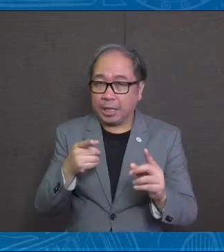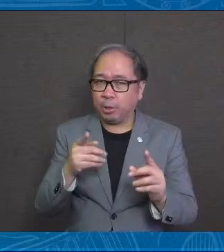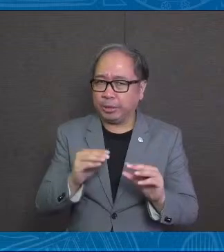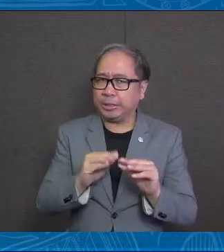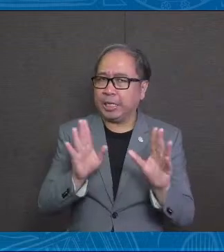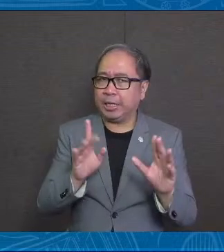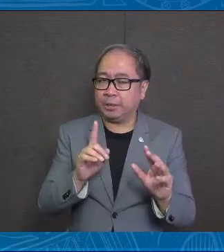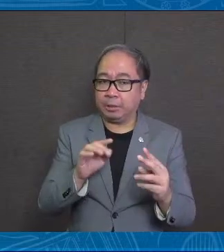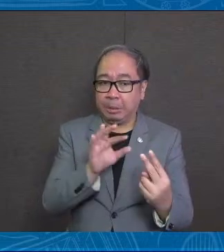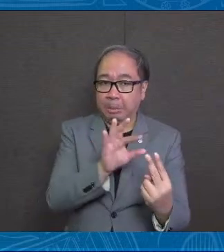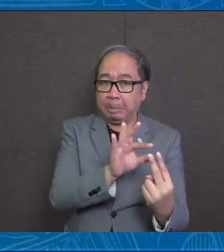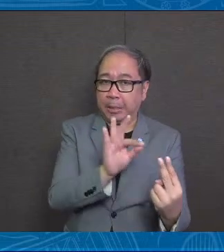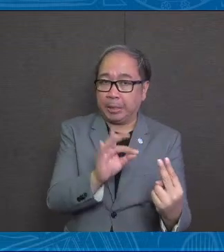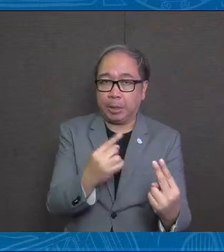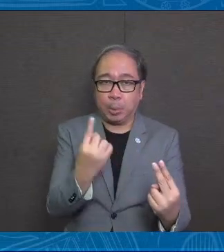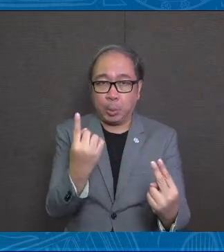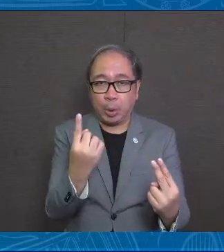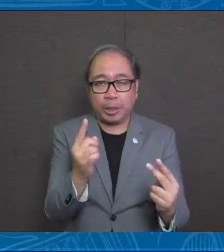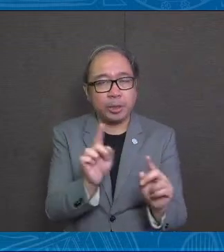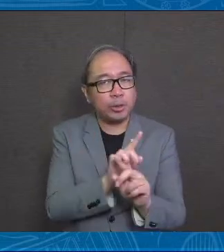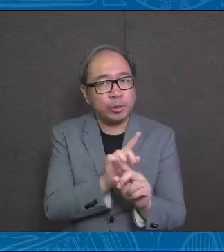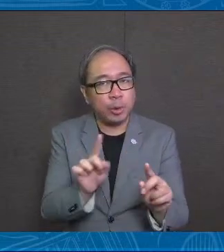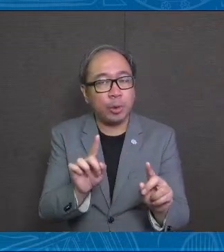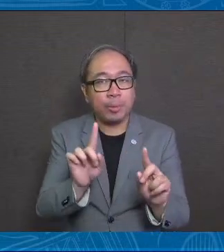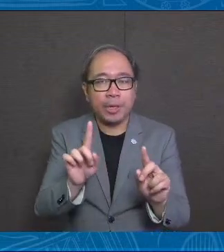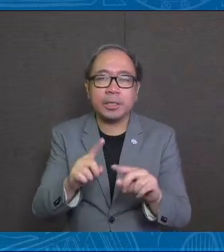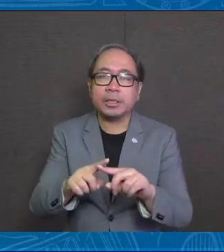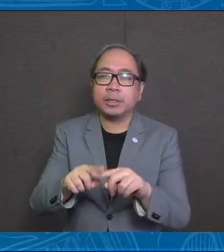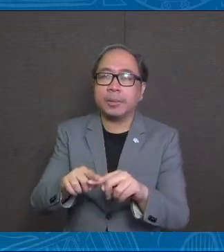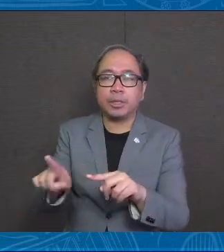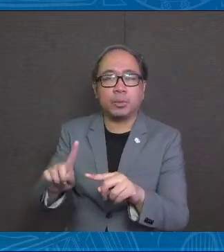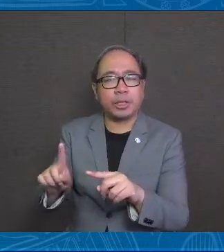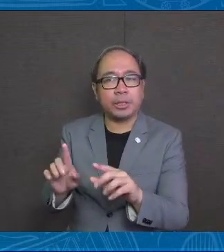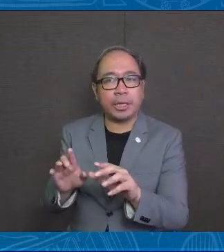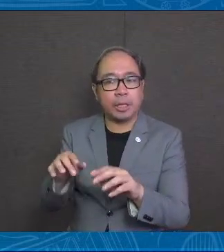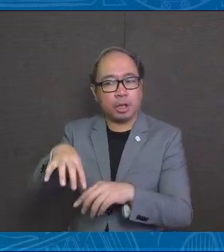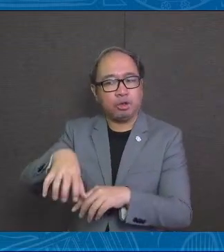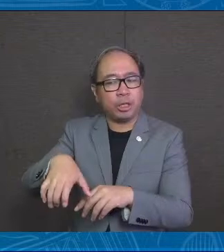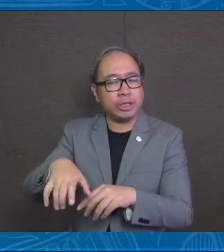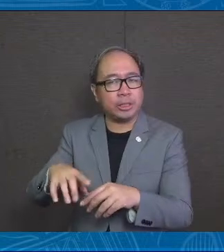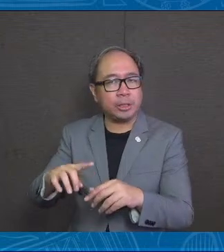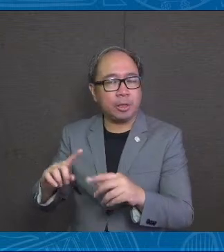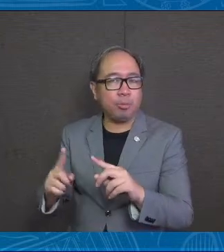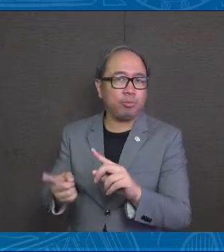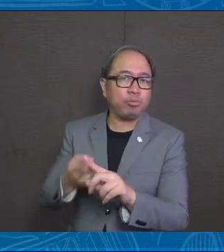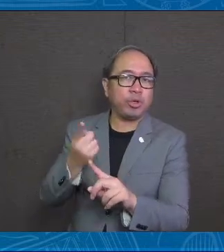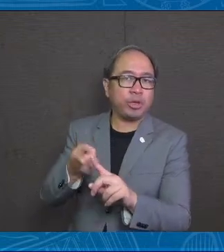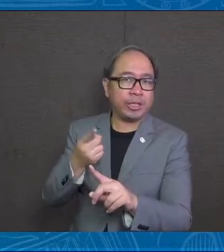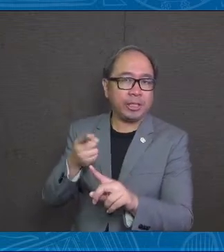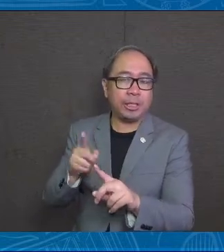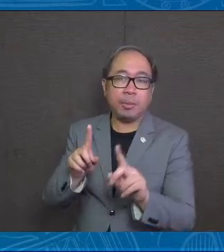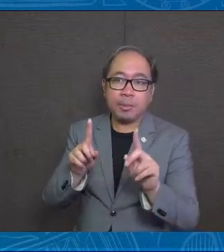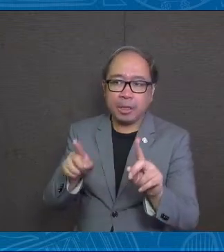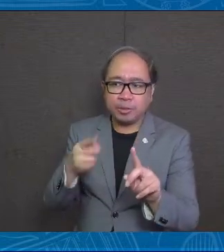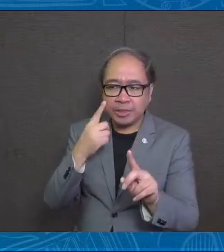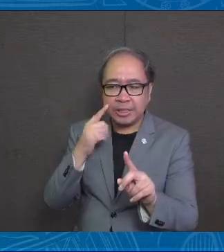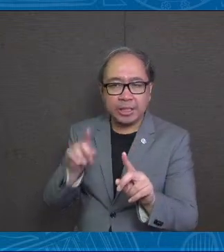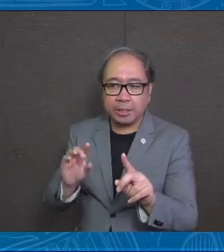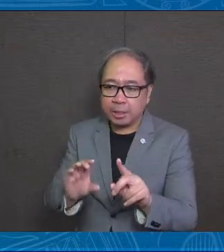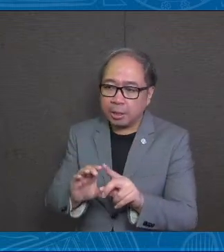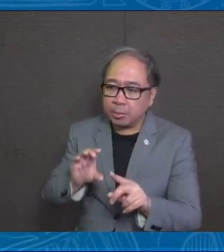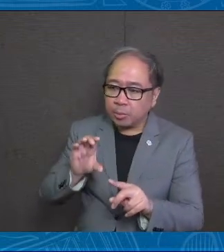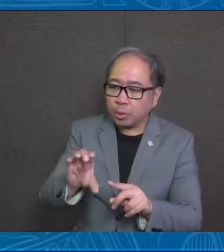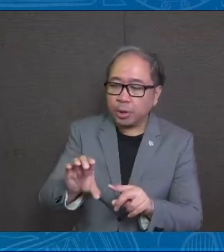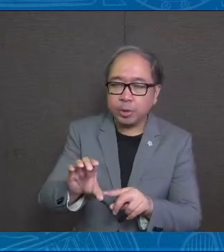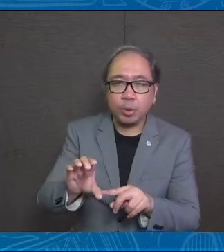it's actually delivering on the country's sector priorities, but understanding where it contributes to climate and disaster